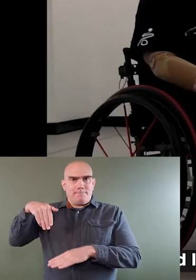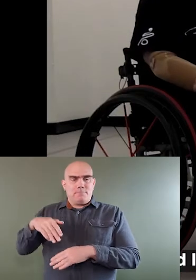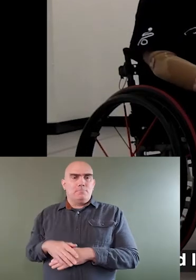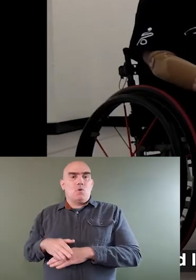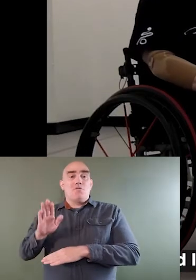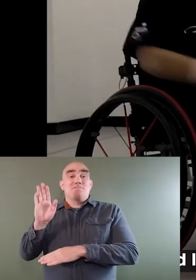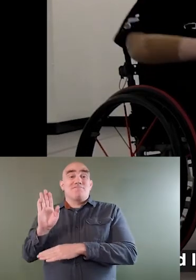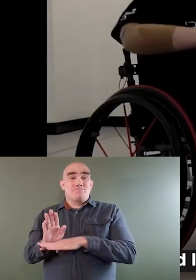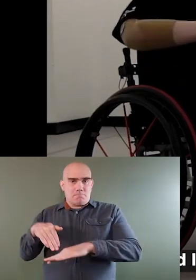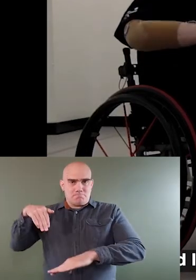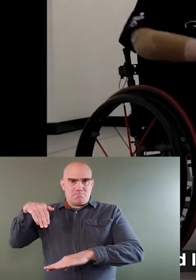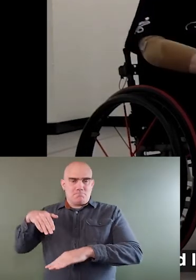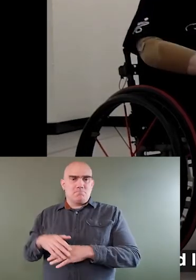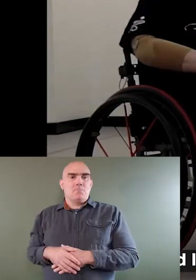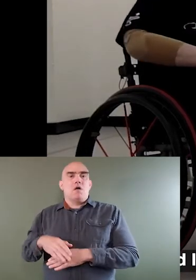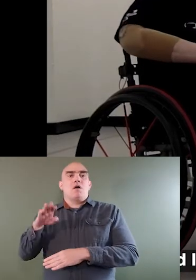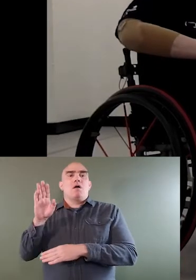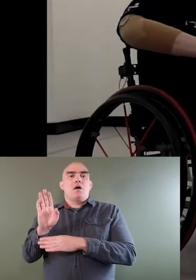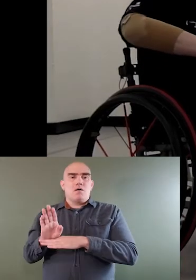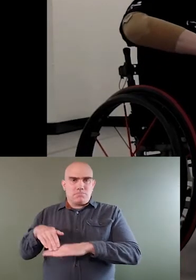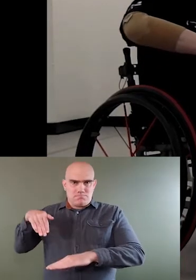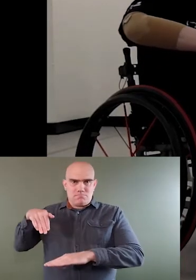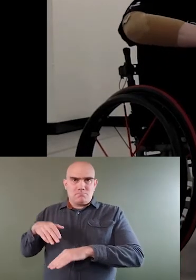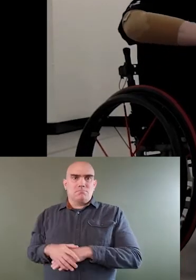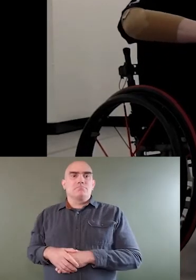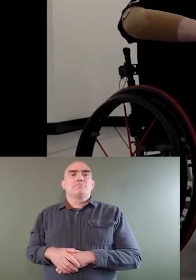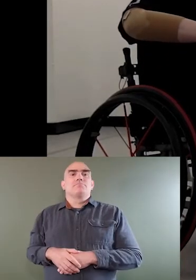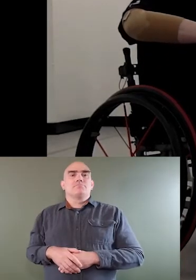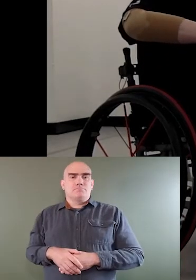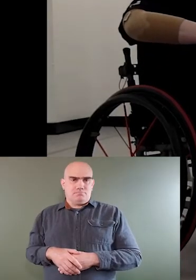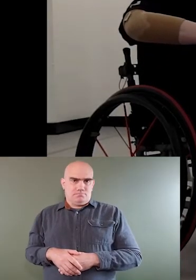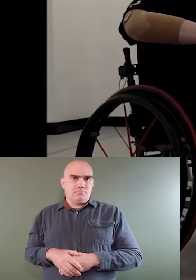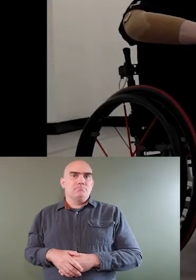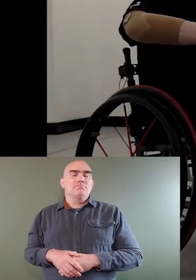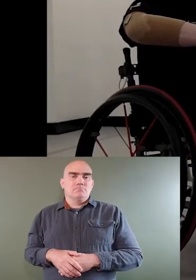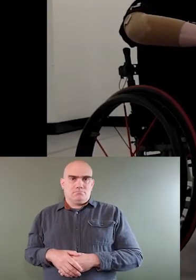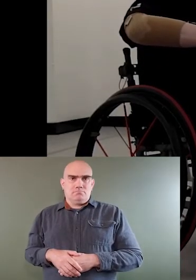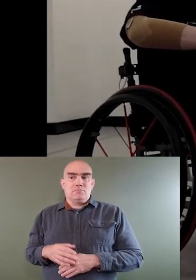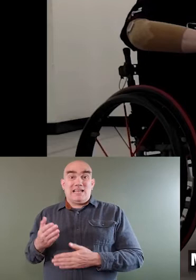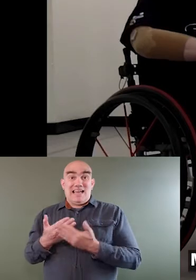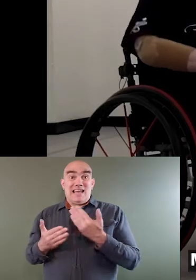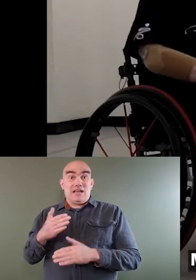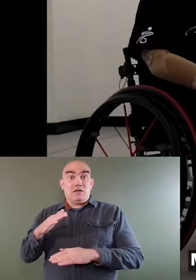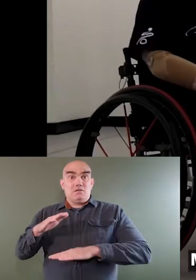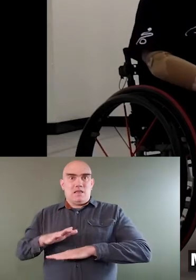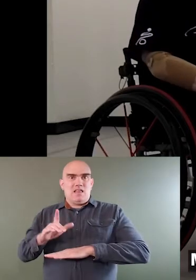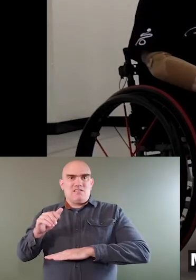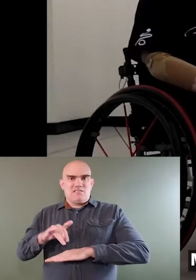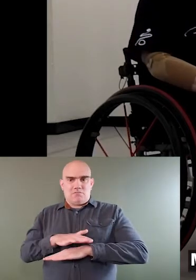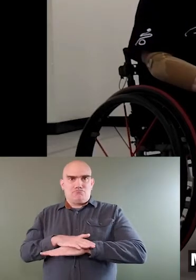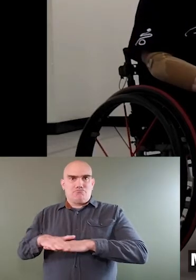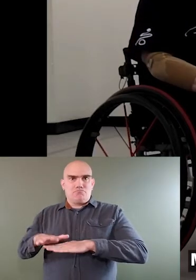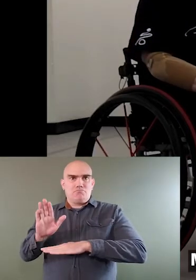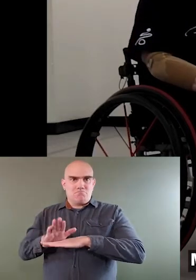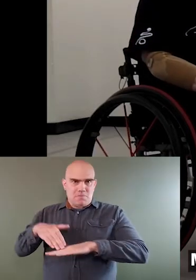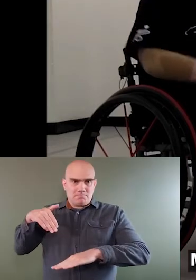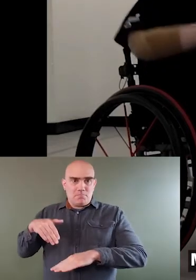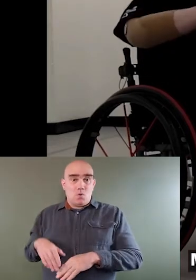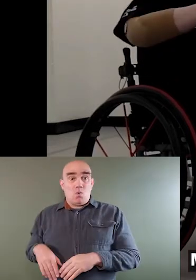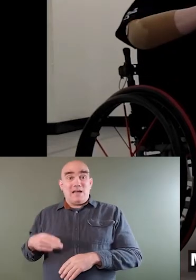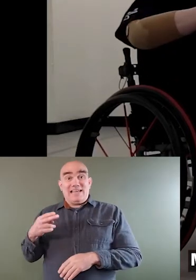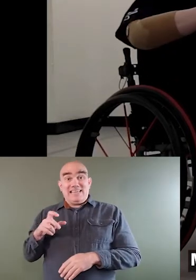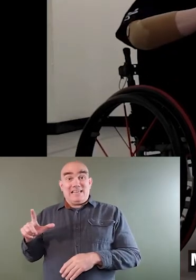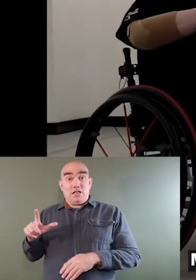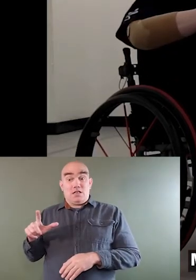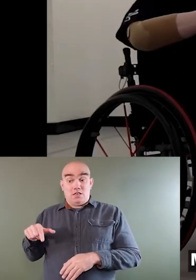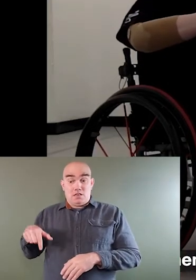fingertips to brush backwards on my lap or on the surface that I'm tapping on. My toes pull back in